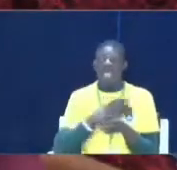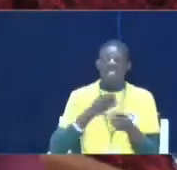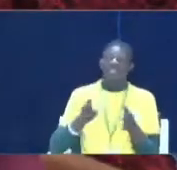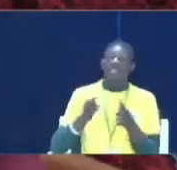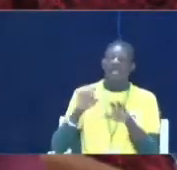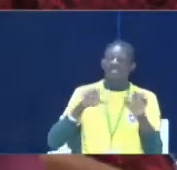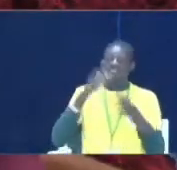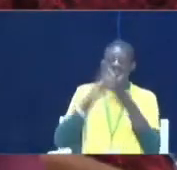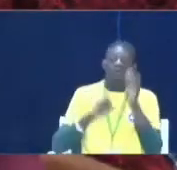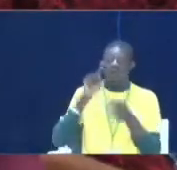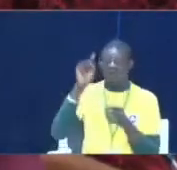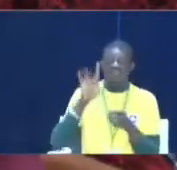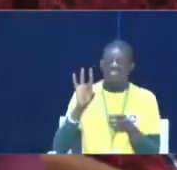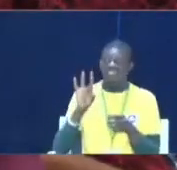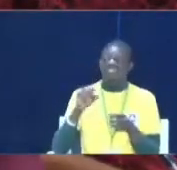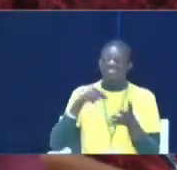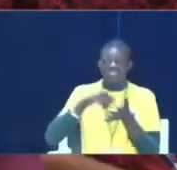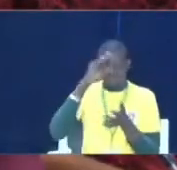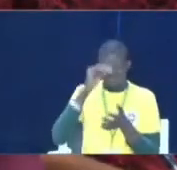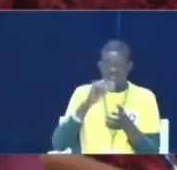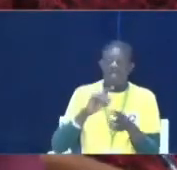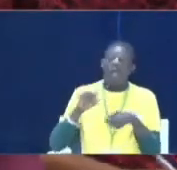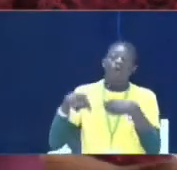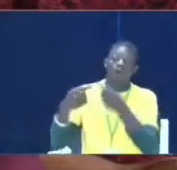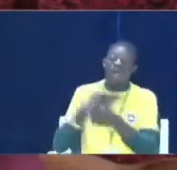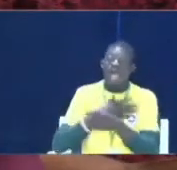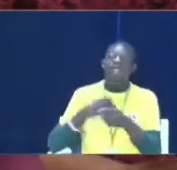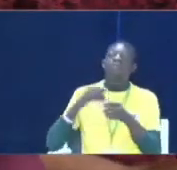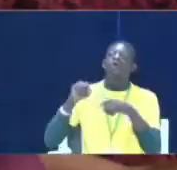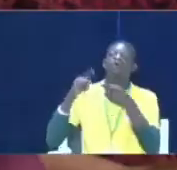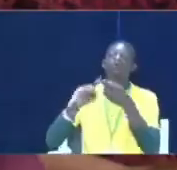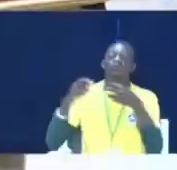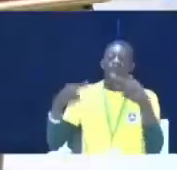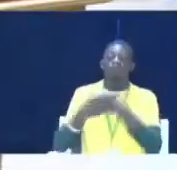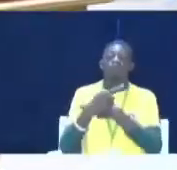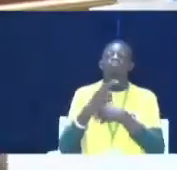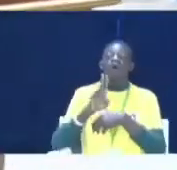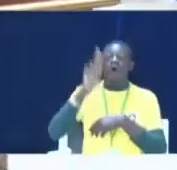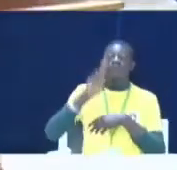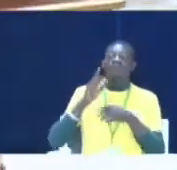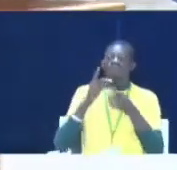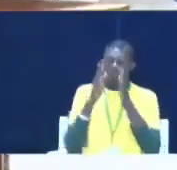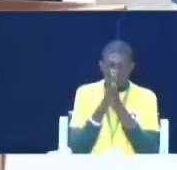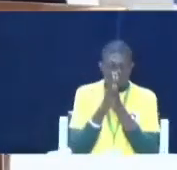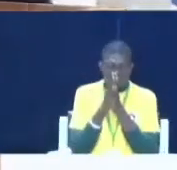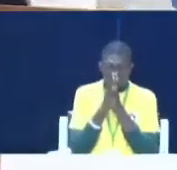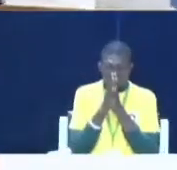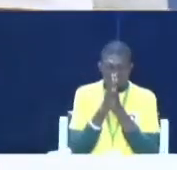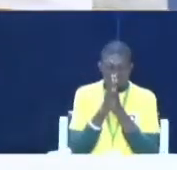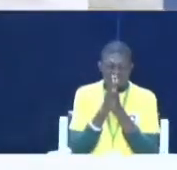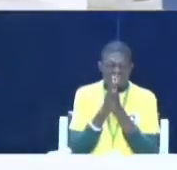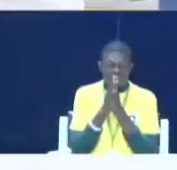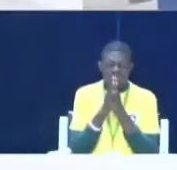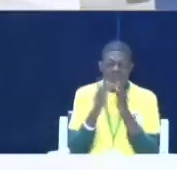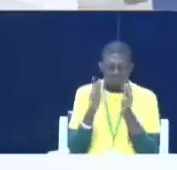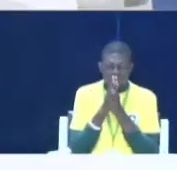Acts chapter 1 verse 8, this man, they went, and they went to the upper room. They stayed in the place of prayer, and they were